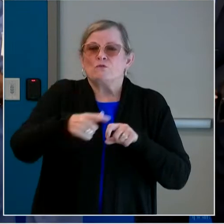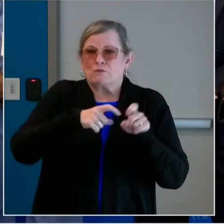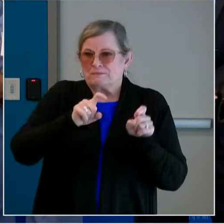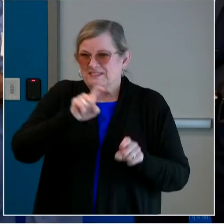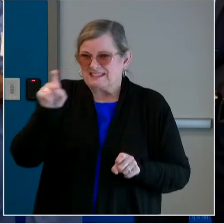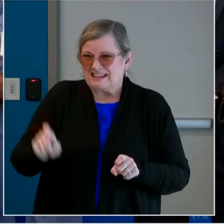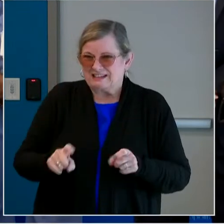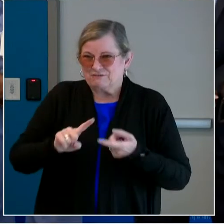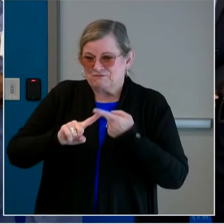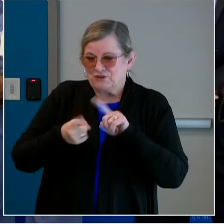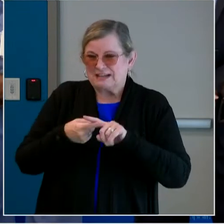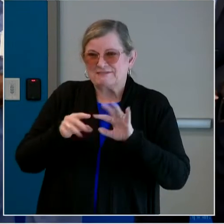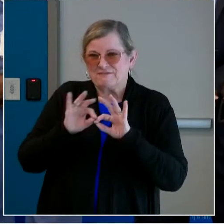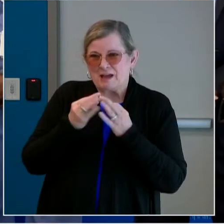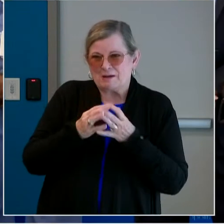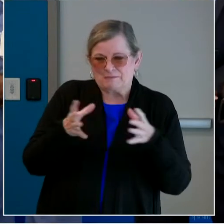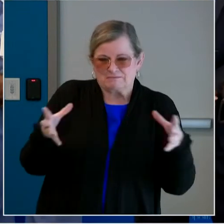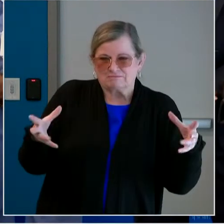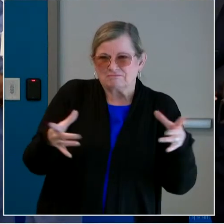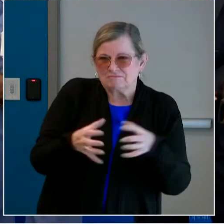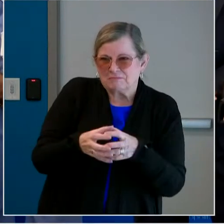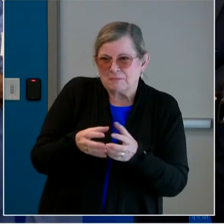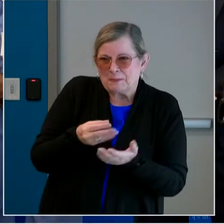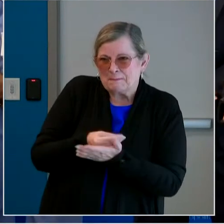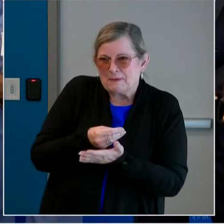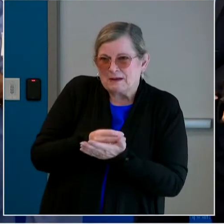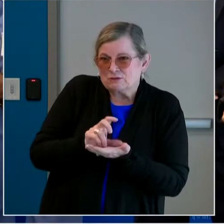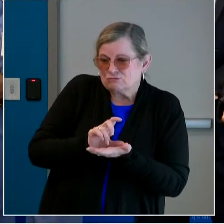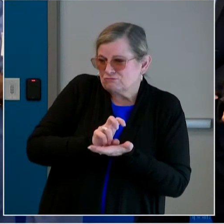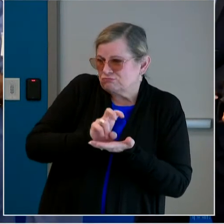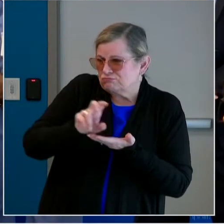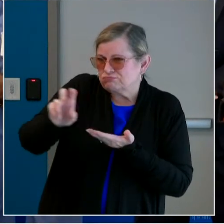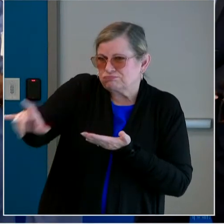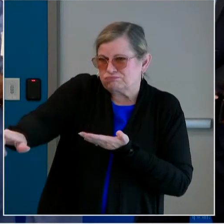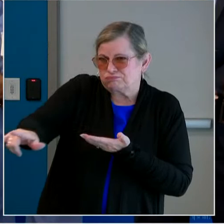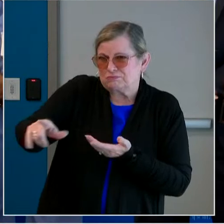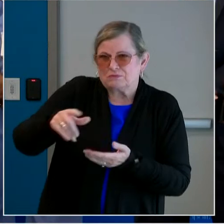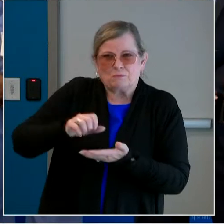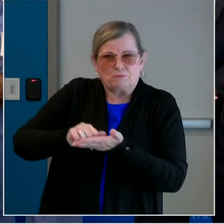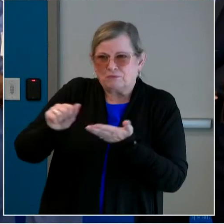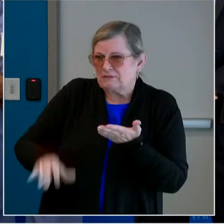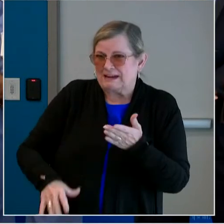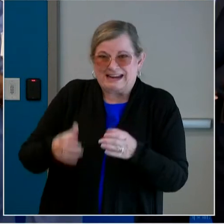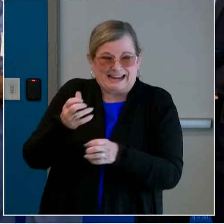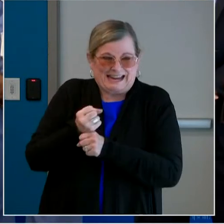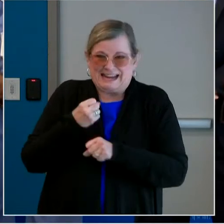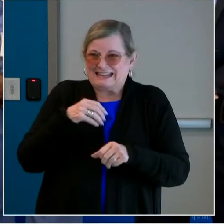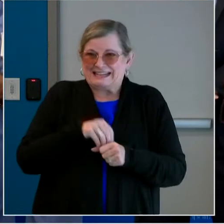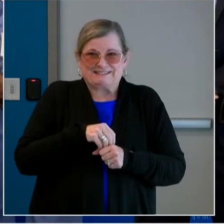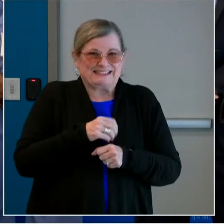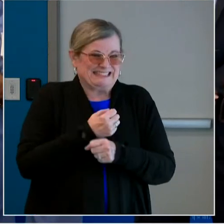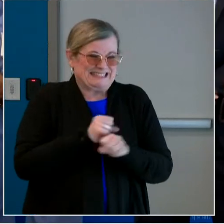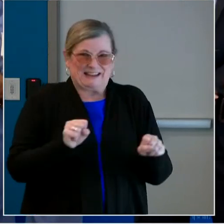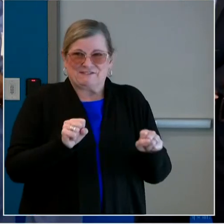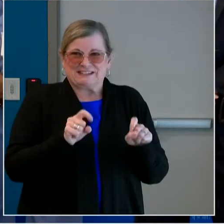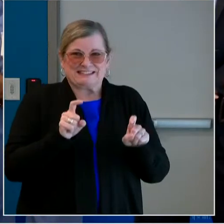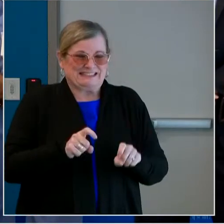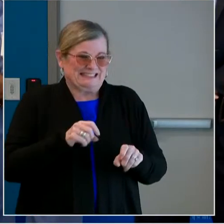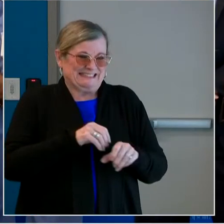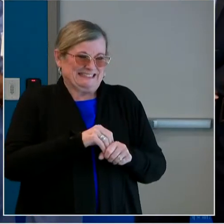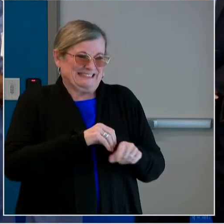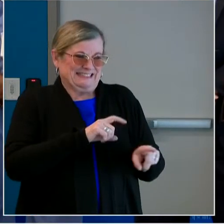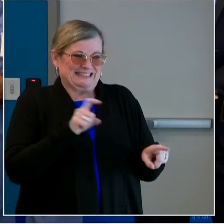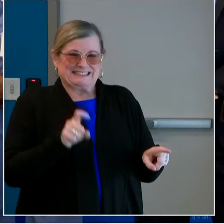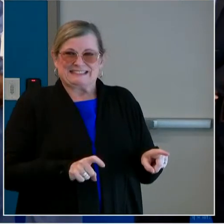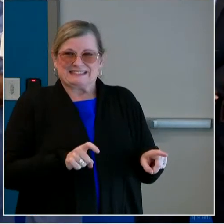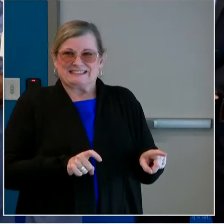together to travel all the way here to D.C. for an abortion she could not get in Texas, and after which she got right back on a plane that same day